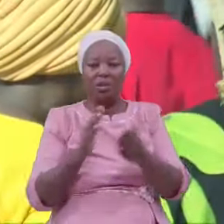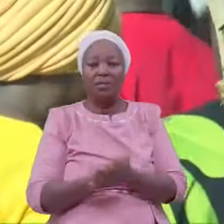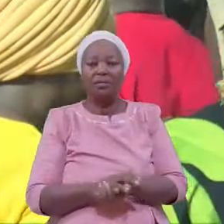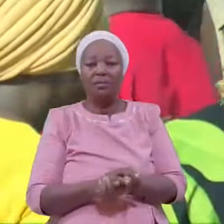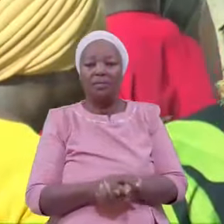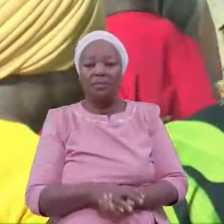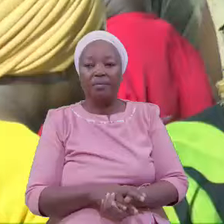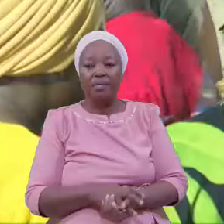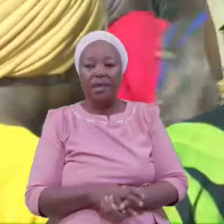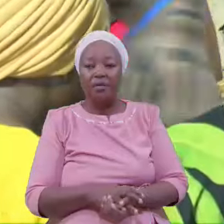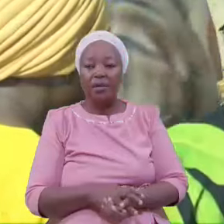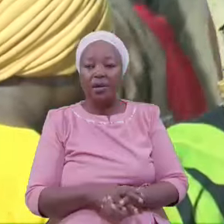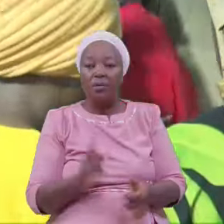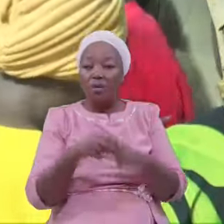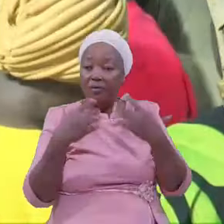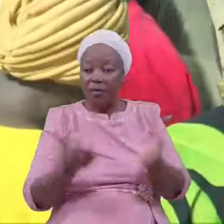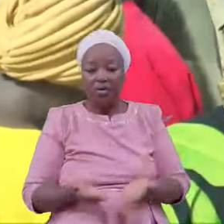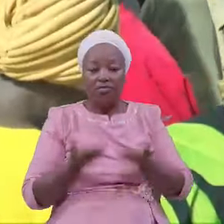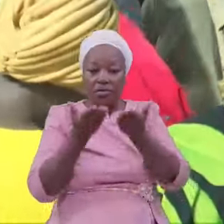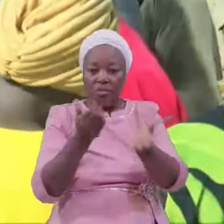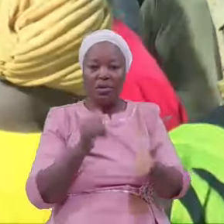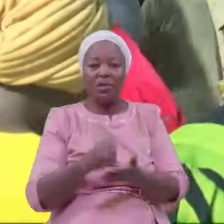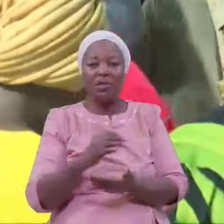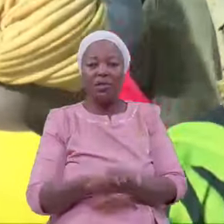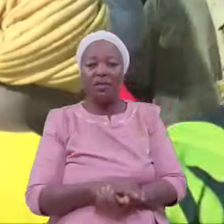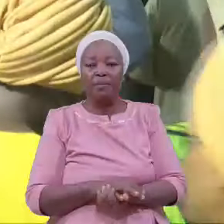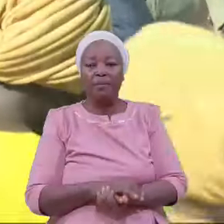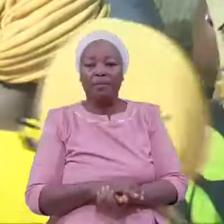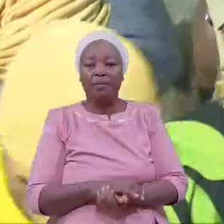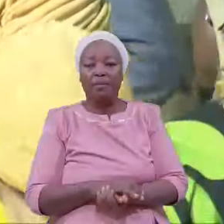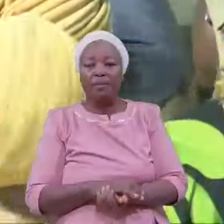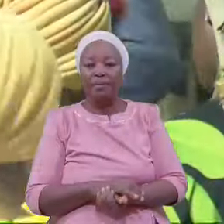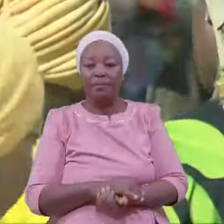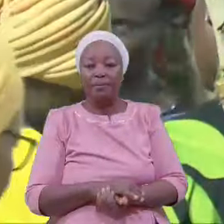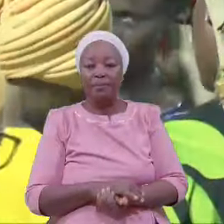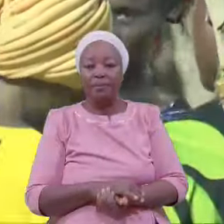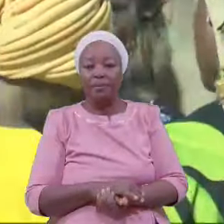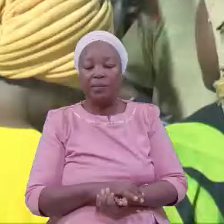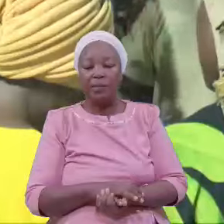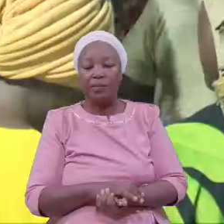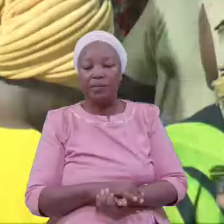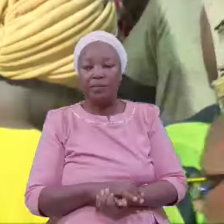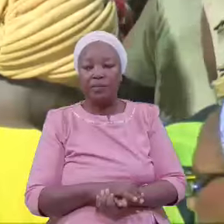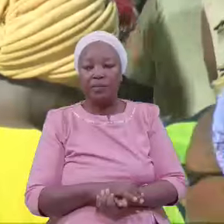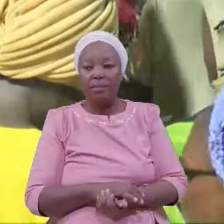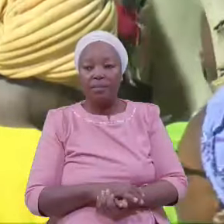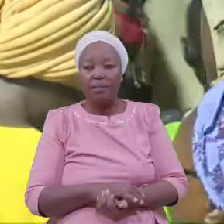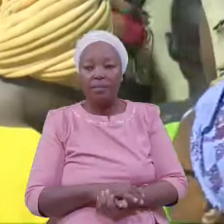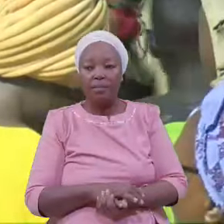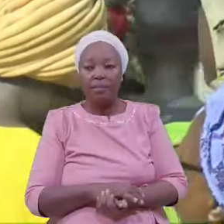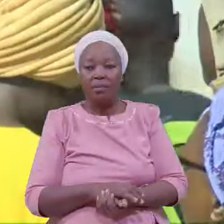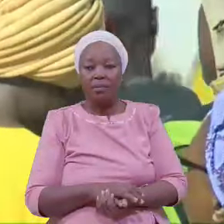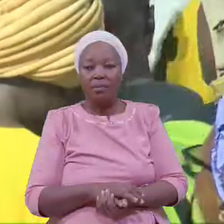to help the converts. As you do that online as well, be aware now that there will be